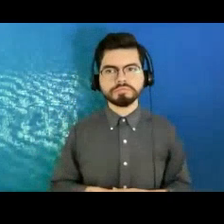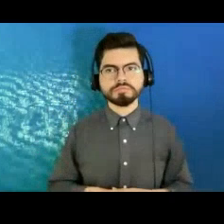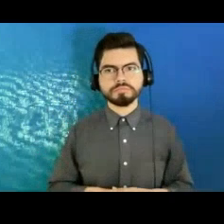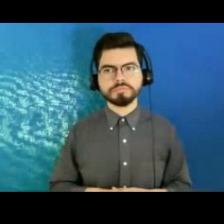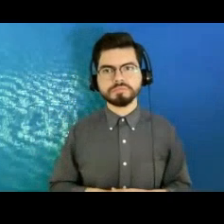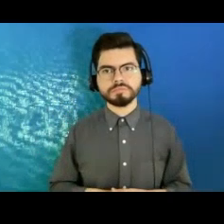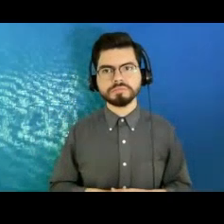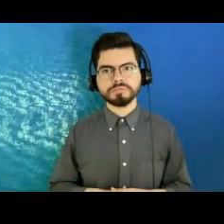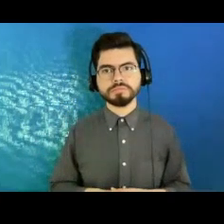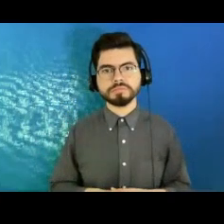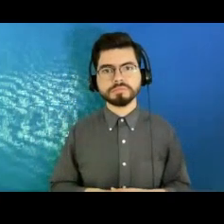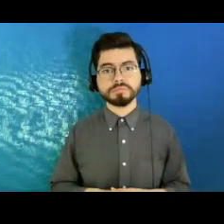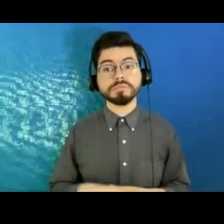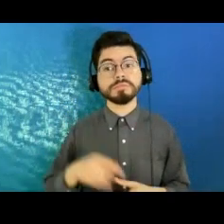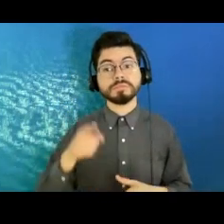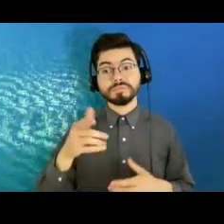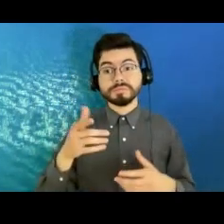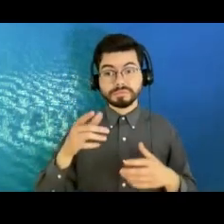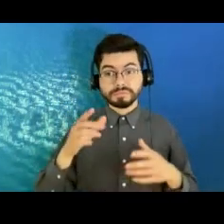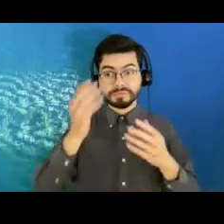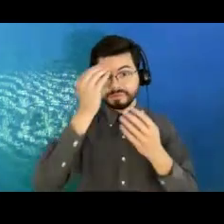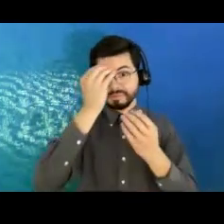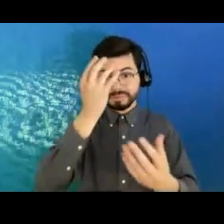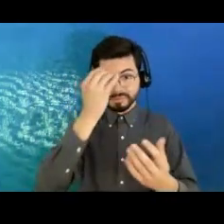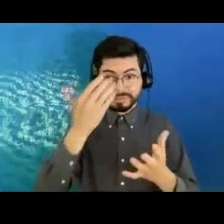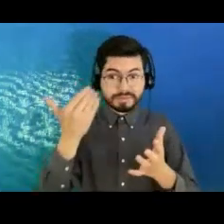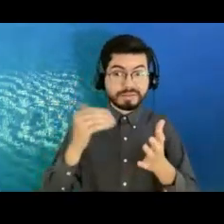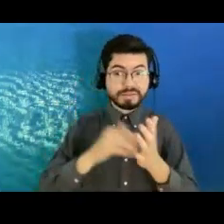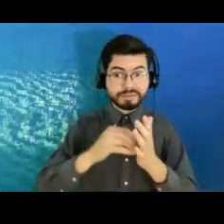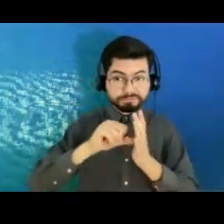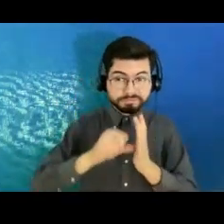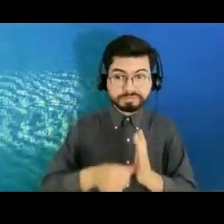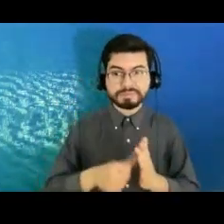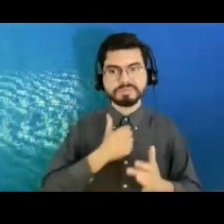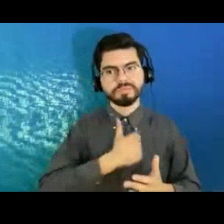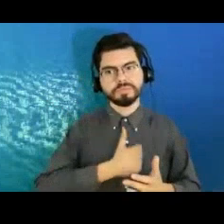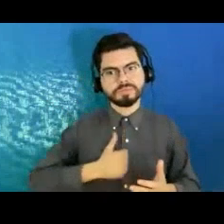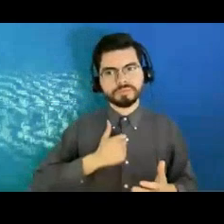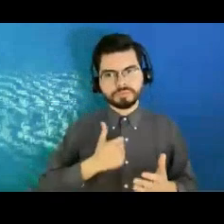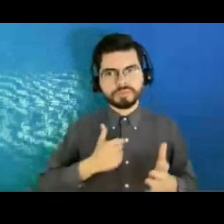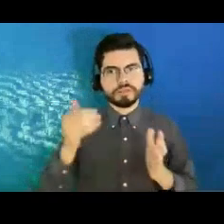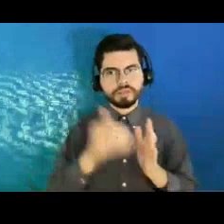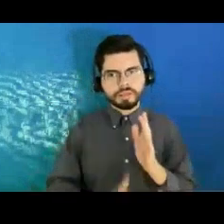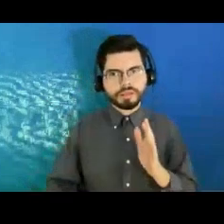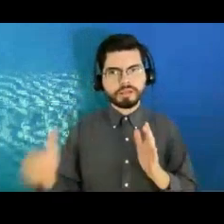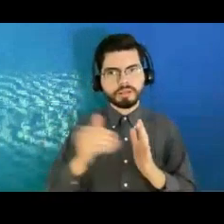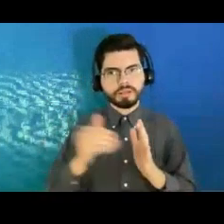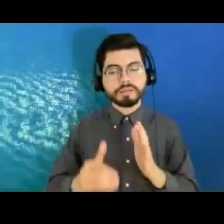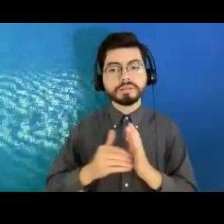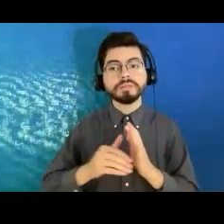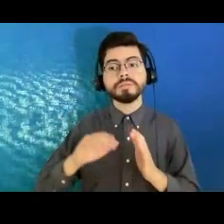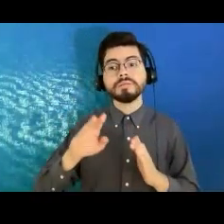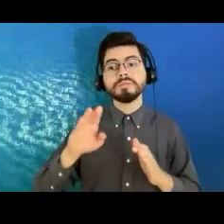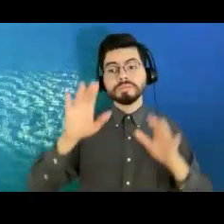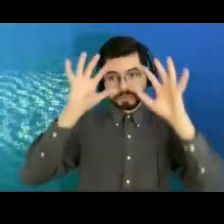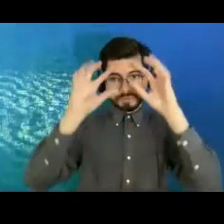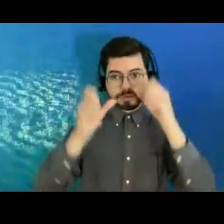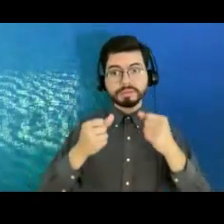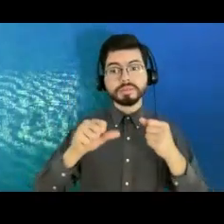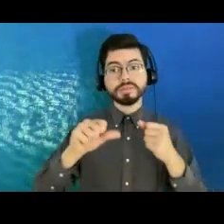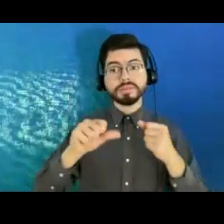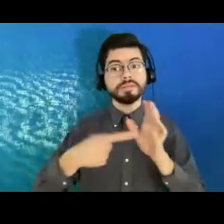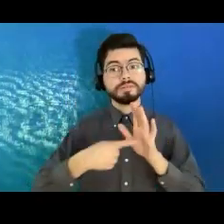I apologize if this is redundant, and that was redundant. Again, I know that Chris and Carrie talked to you guys about it, but bison is also another example